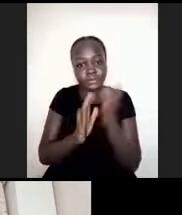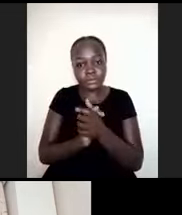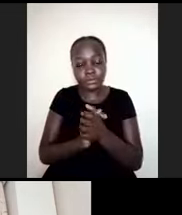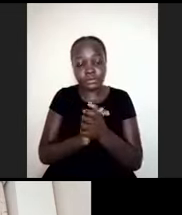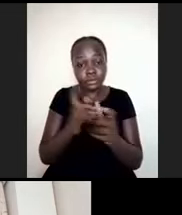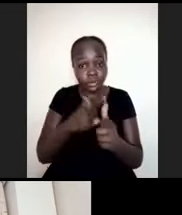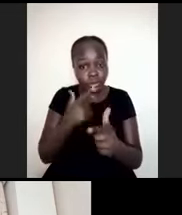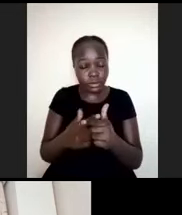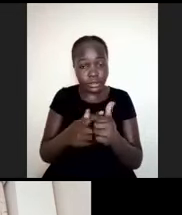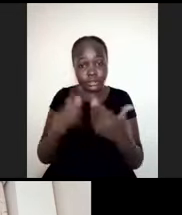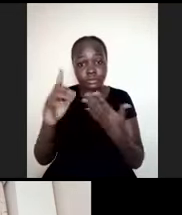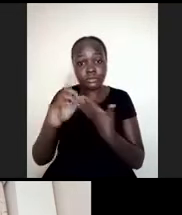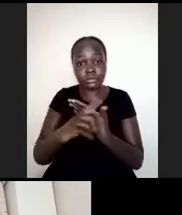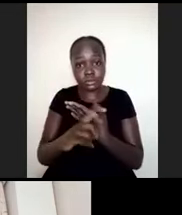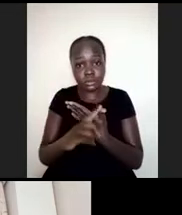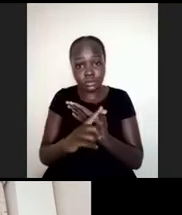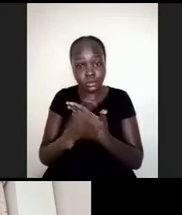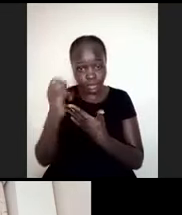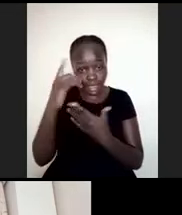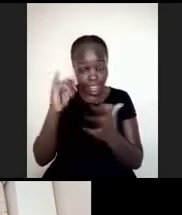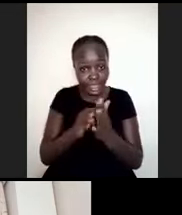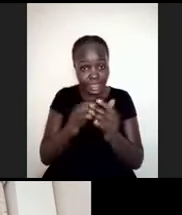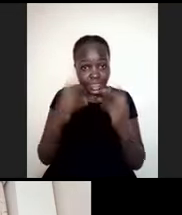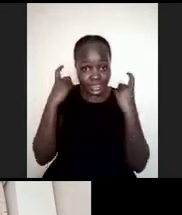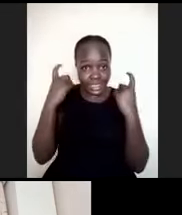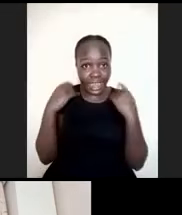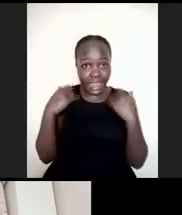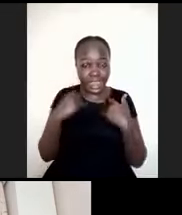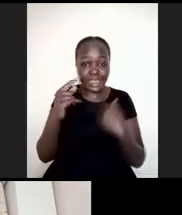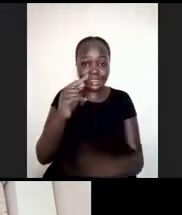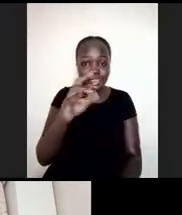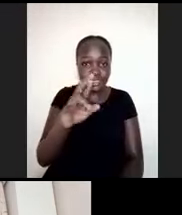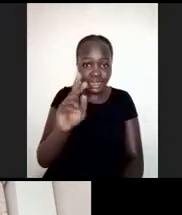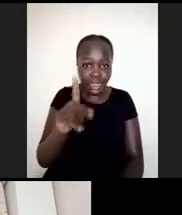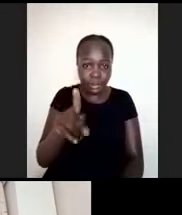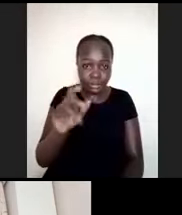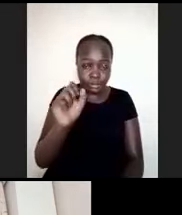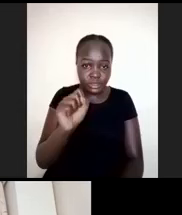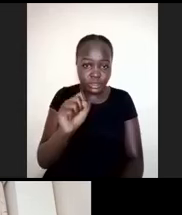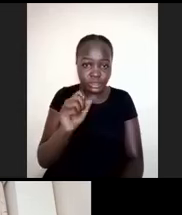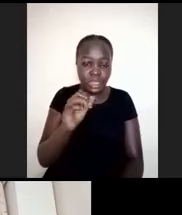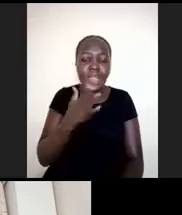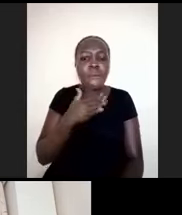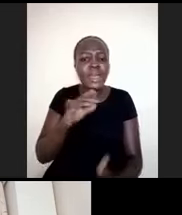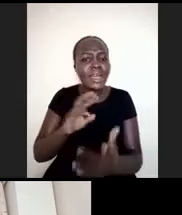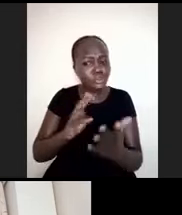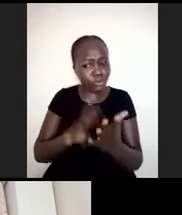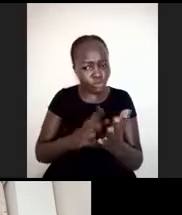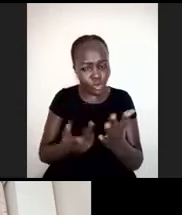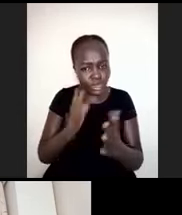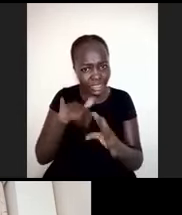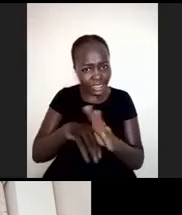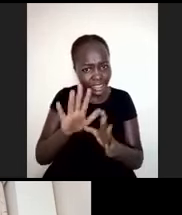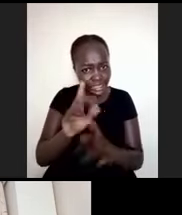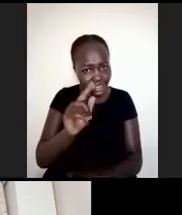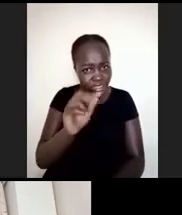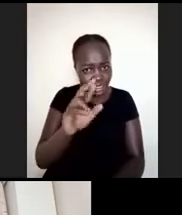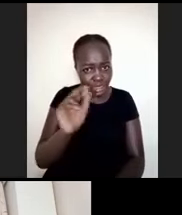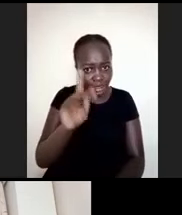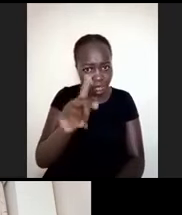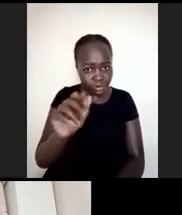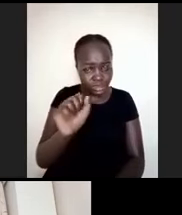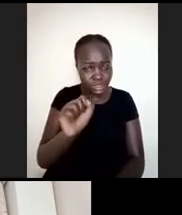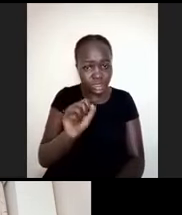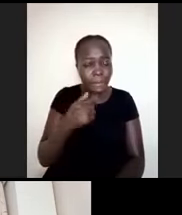recognize that Satan, he has traps. Yeah? And he wants us to fall into them. In fact, I was just thinking about